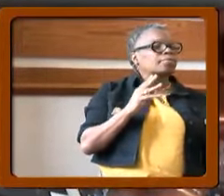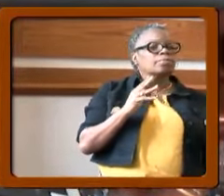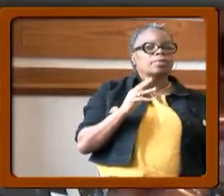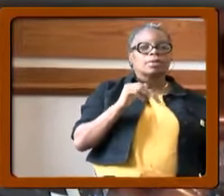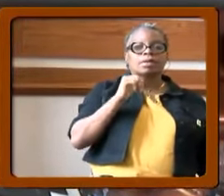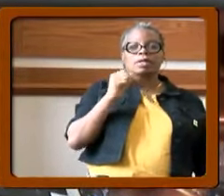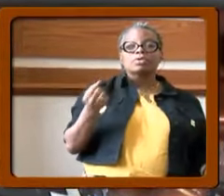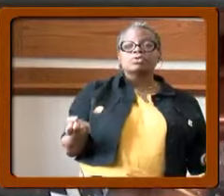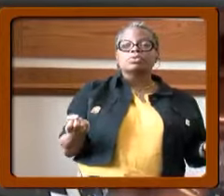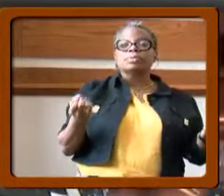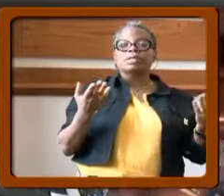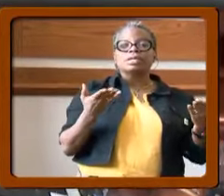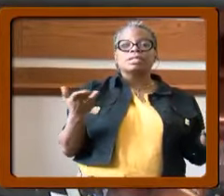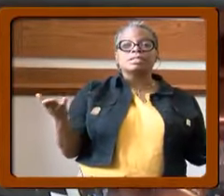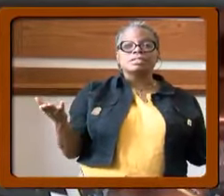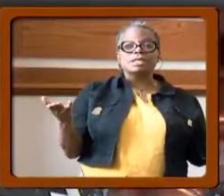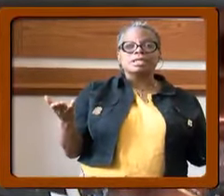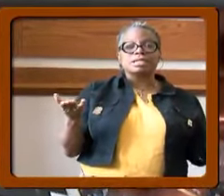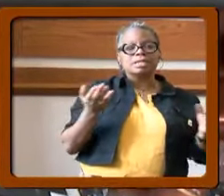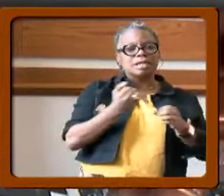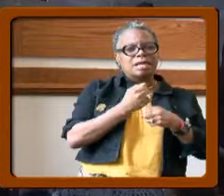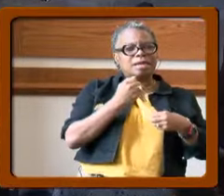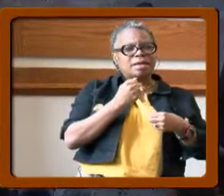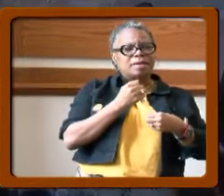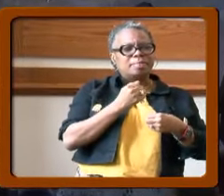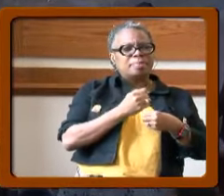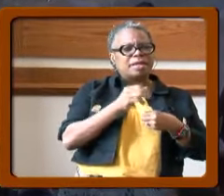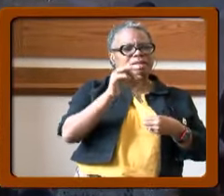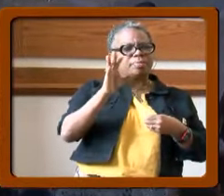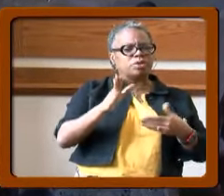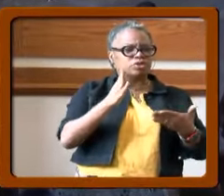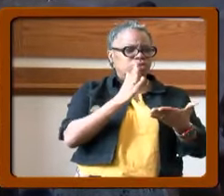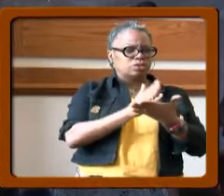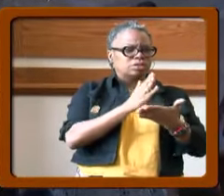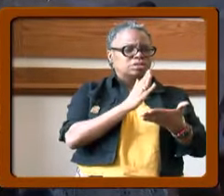Not too many things that make the preacher stop the benediction cold.